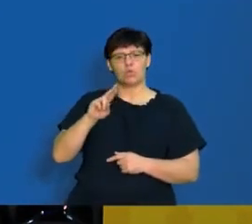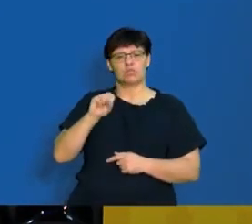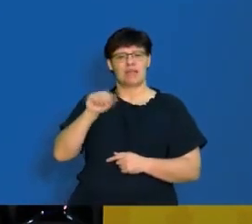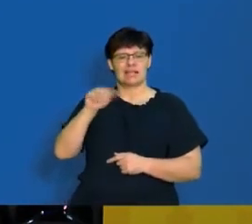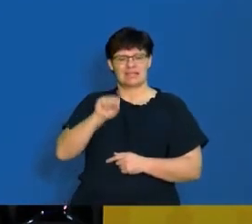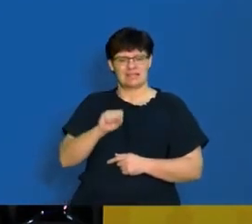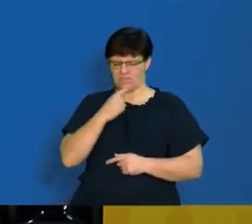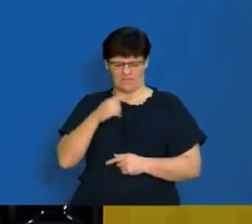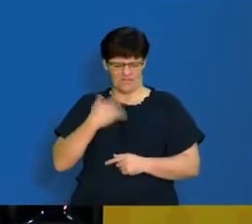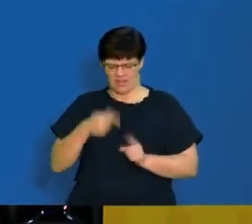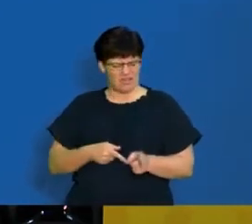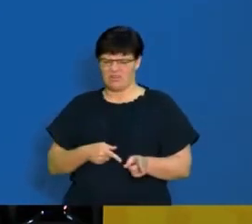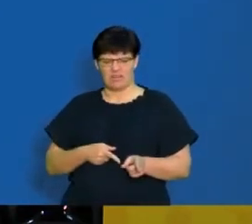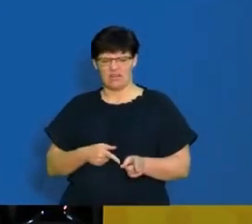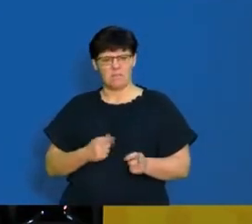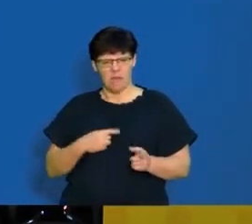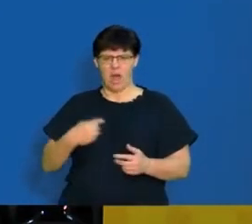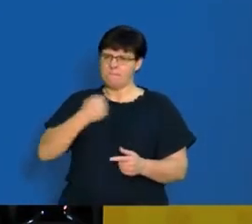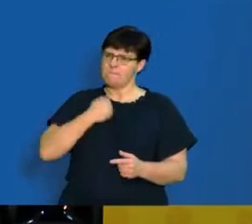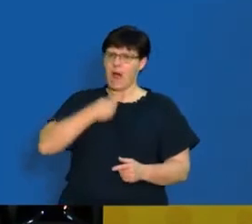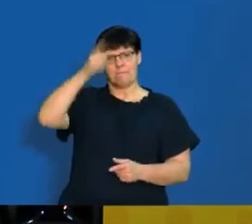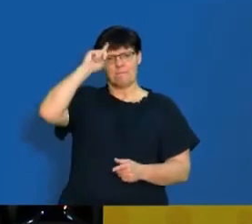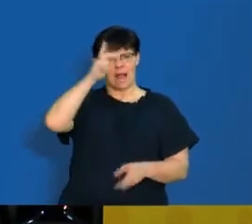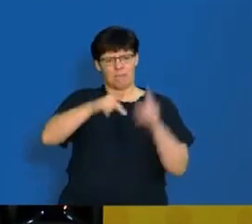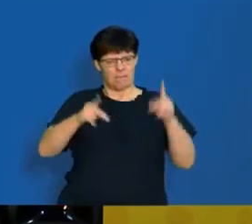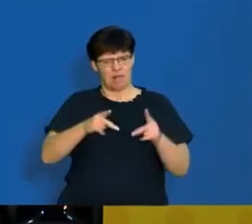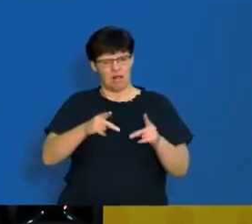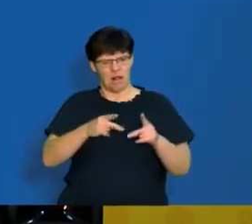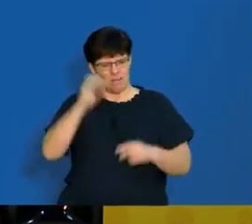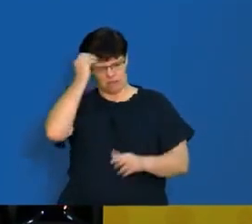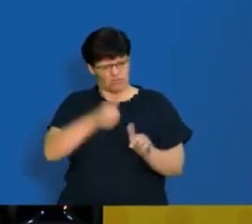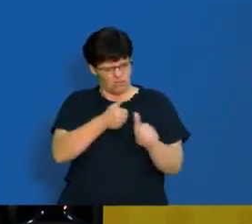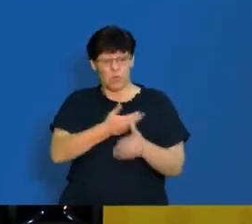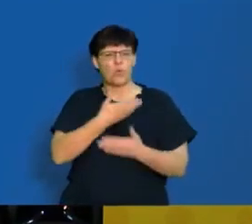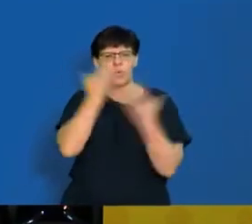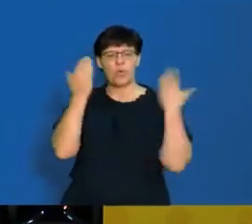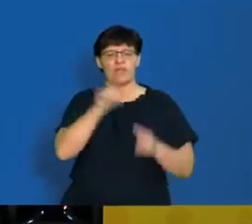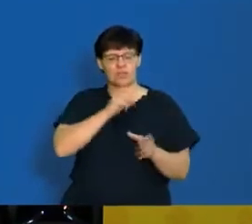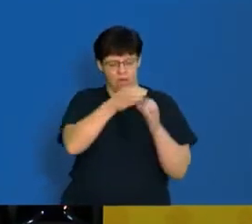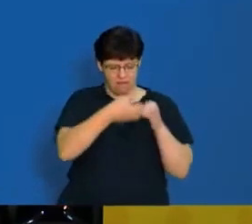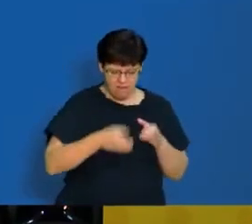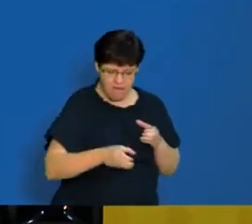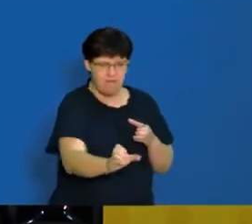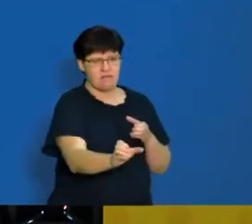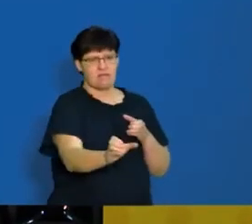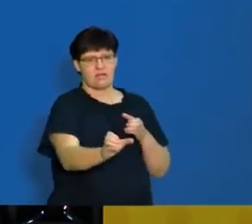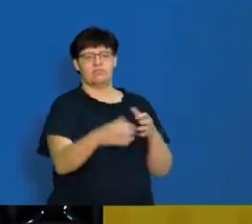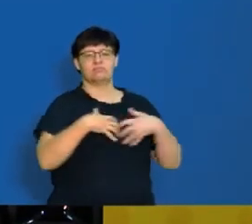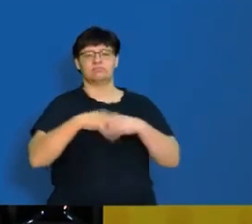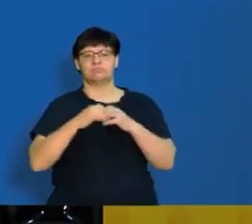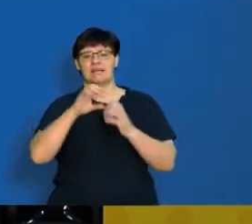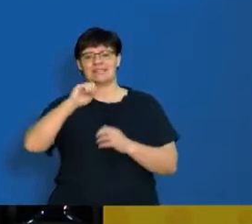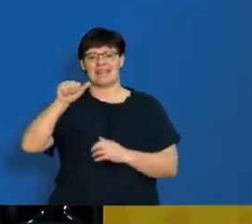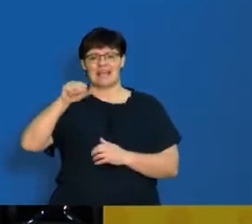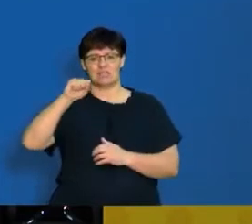that NUSAS was no longer looking after the interests of black people. That is the reason why then a group of black students broke away to form